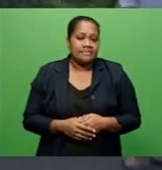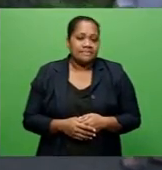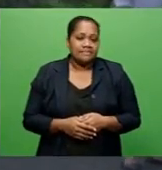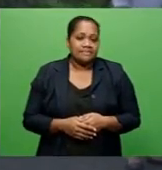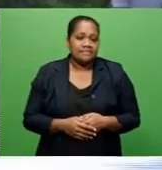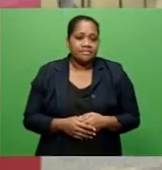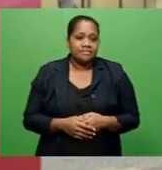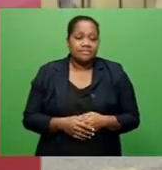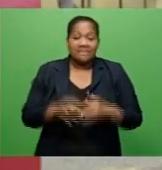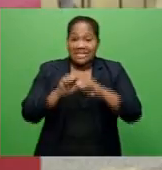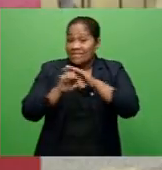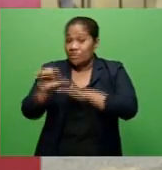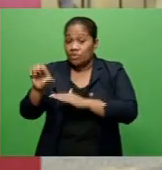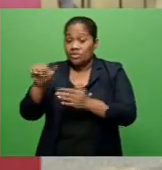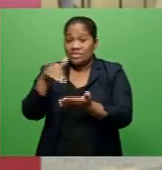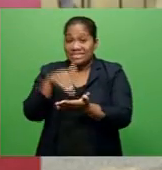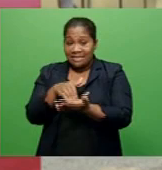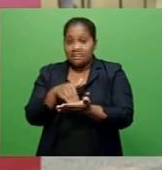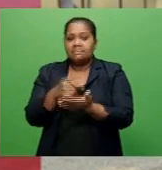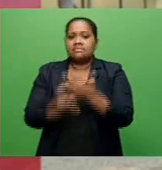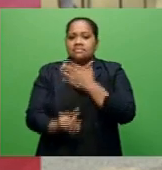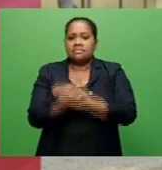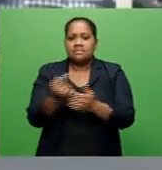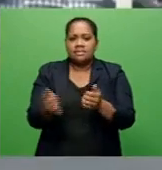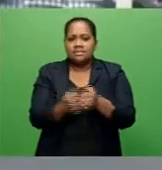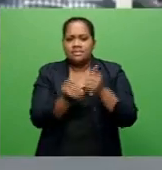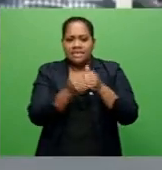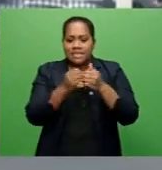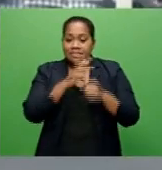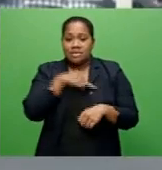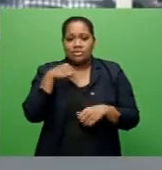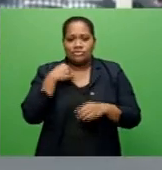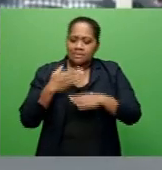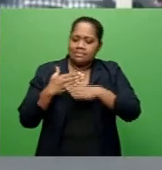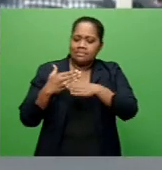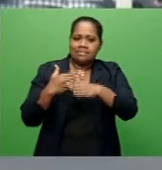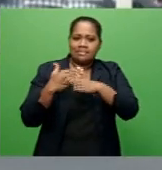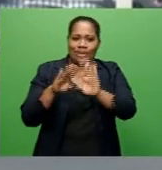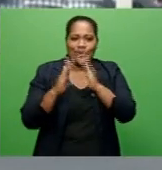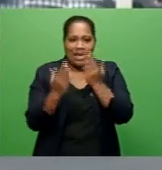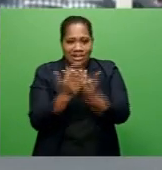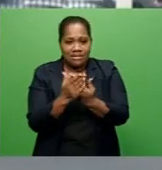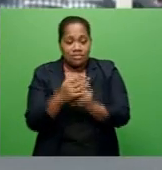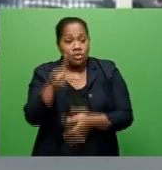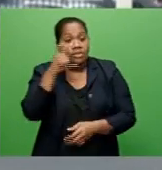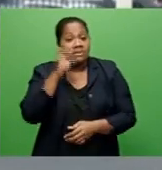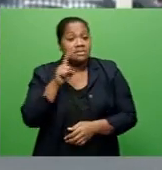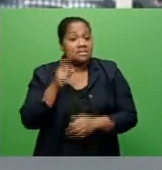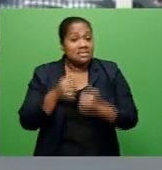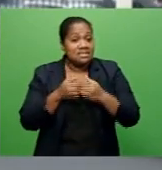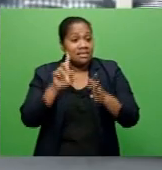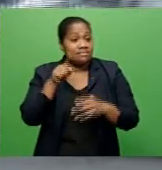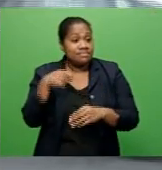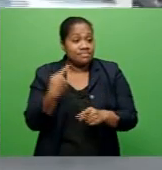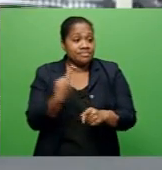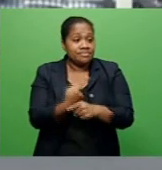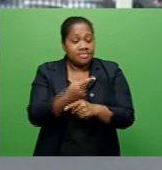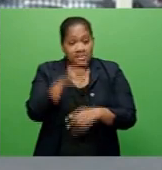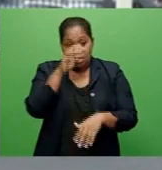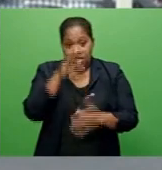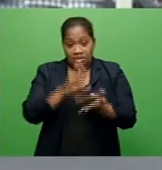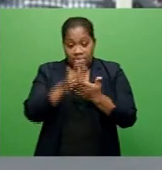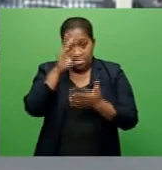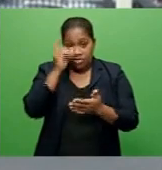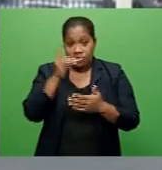in the evacuation centers. There are many ministries that are working together. With classes beginning next week, the Education Ministry says students affected